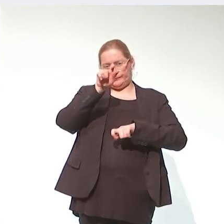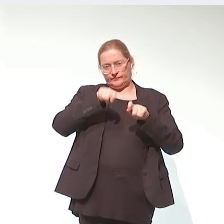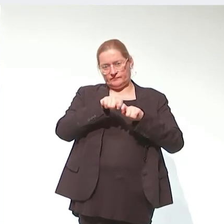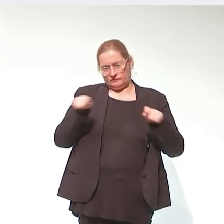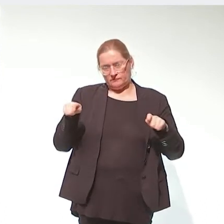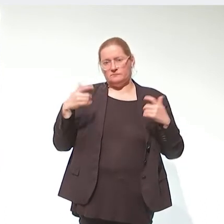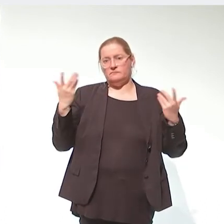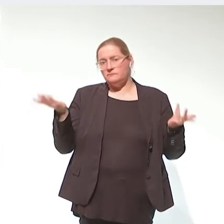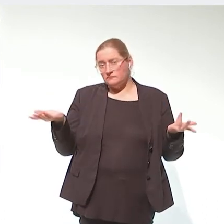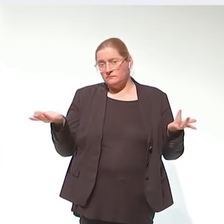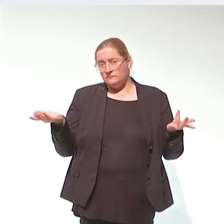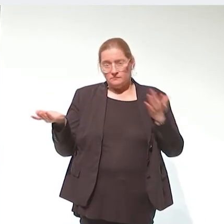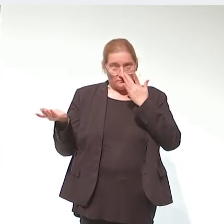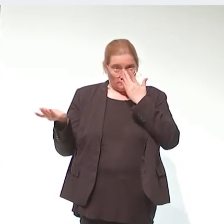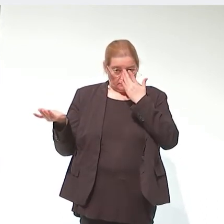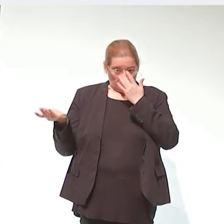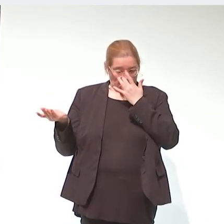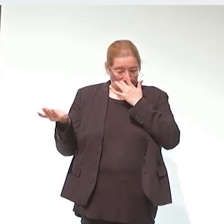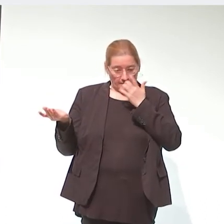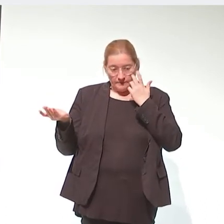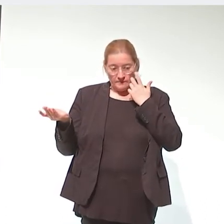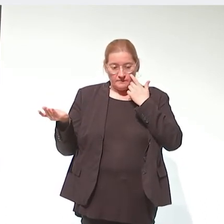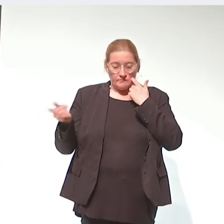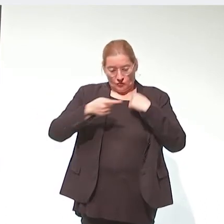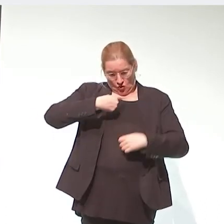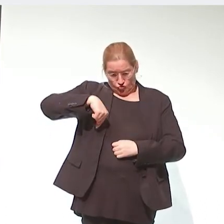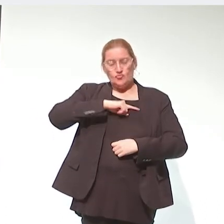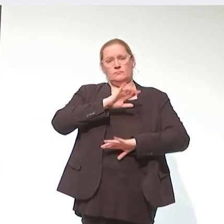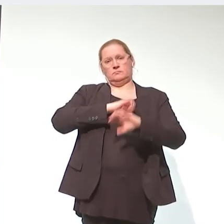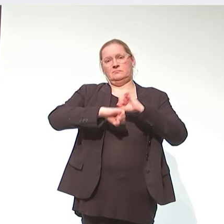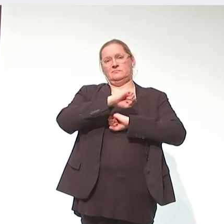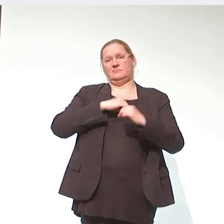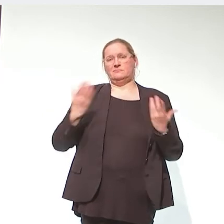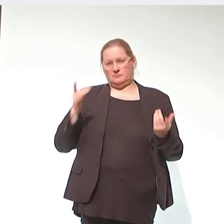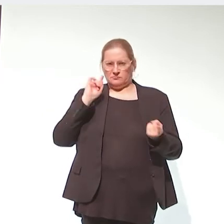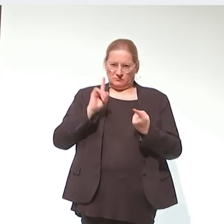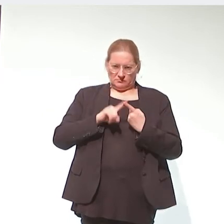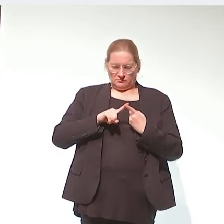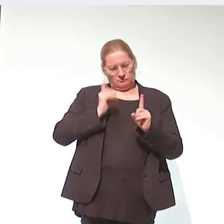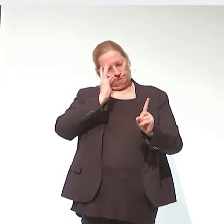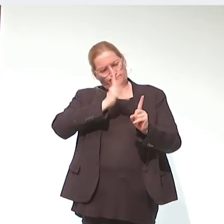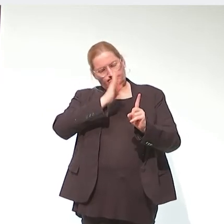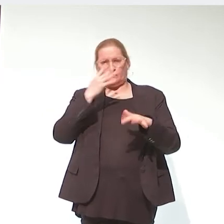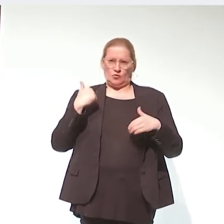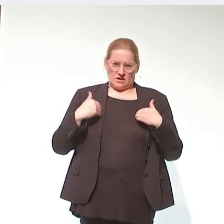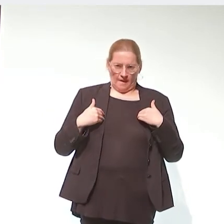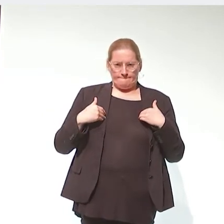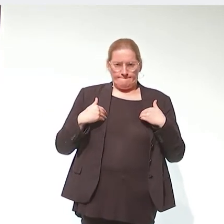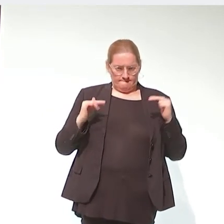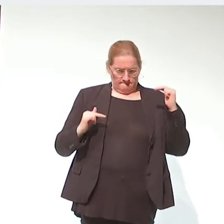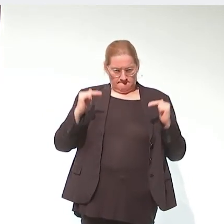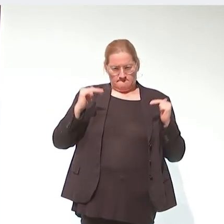of our department. The disability individual circumstances of the students are